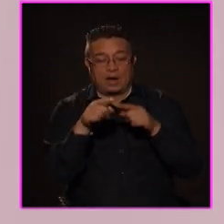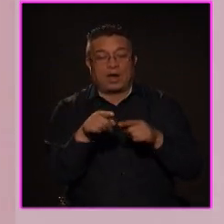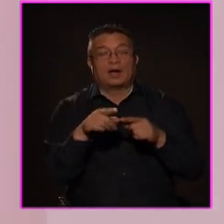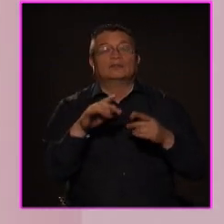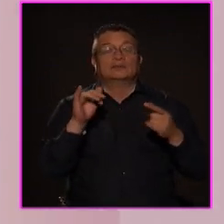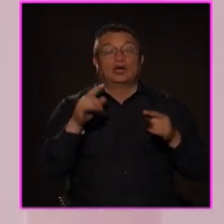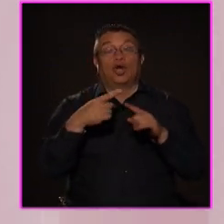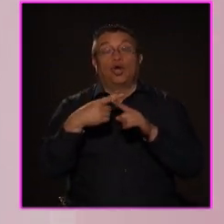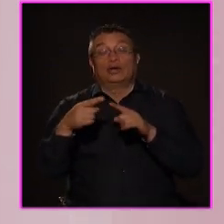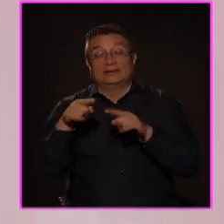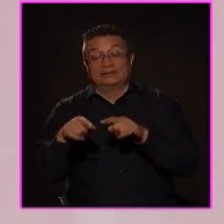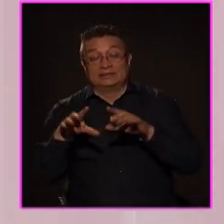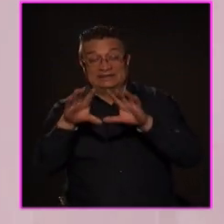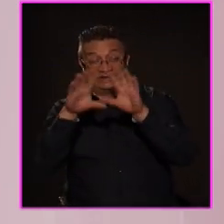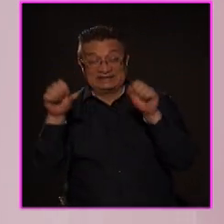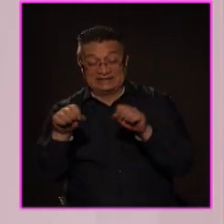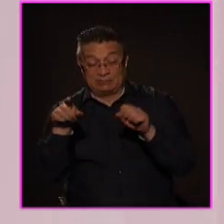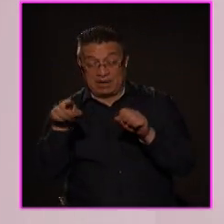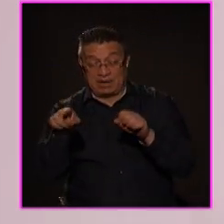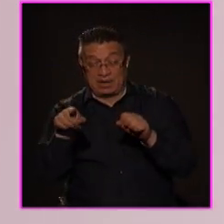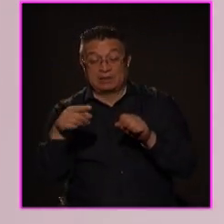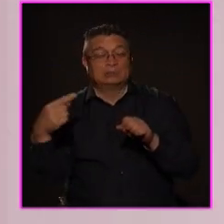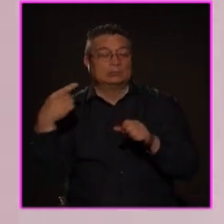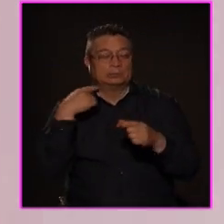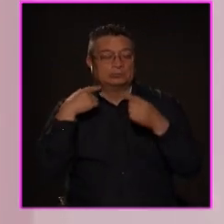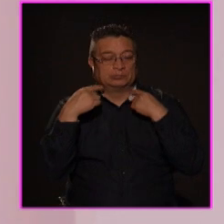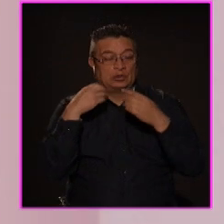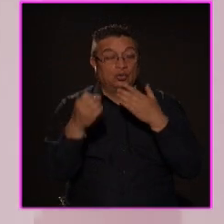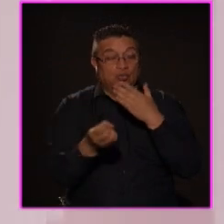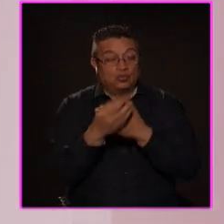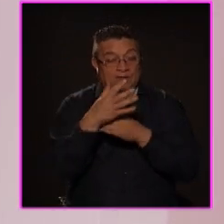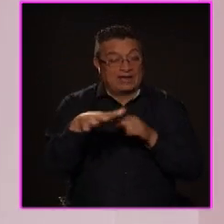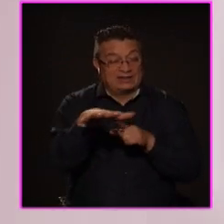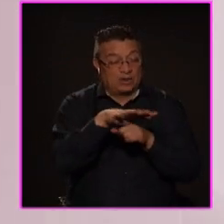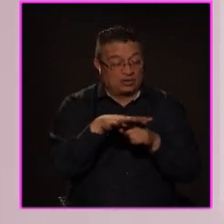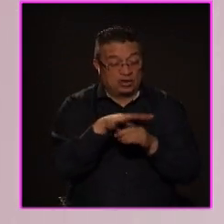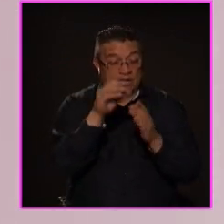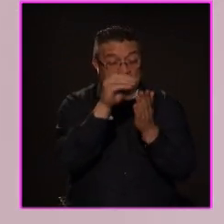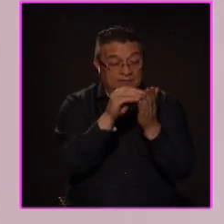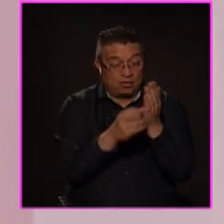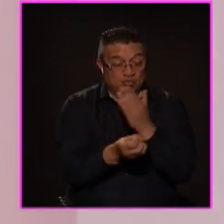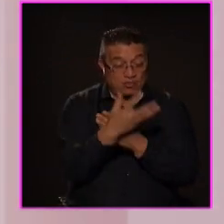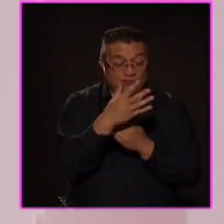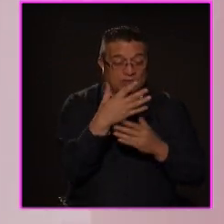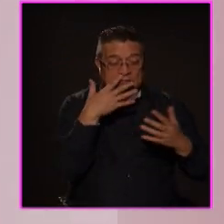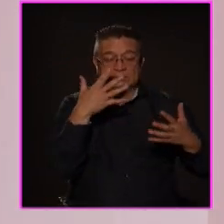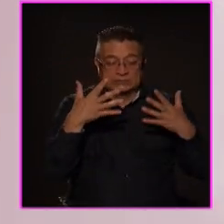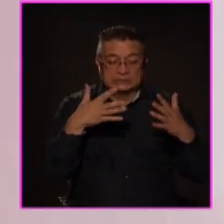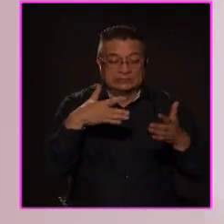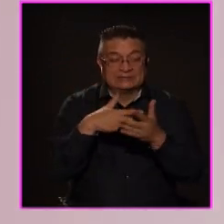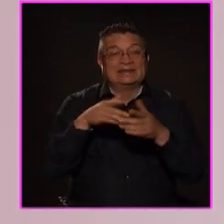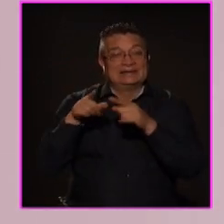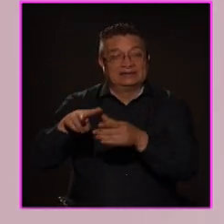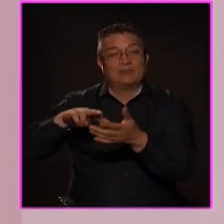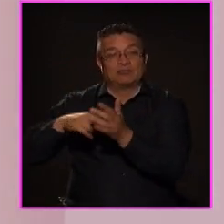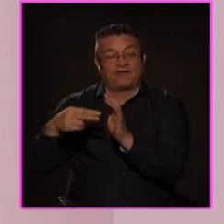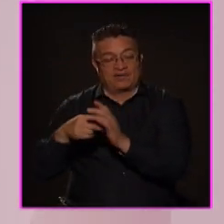with new events or situation or data. That's the problem of